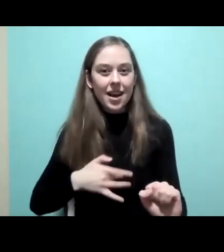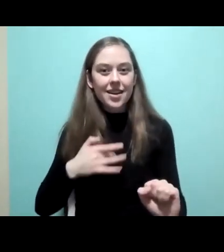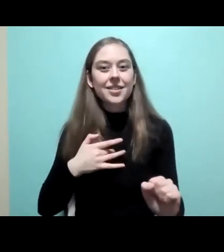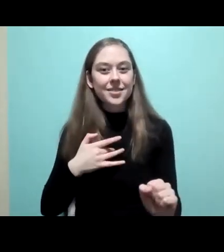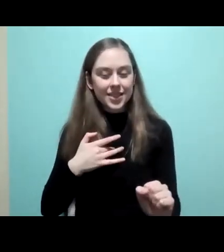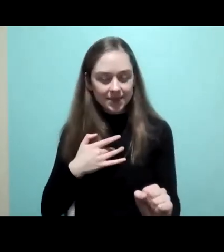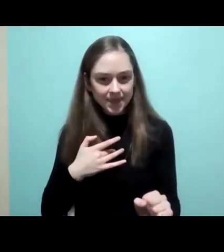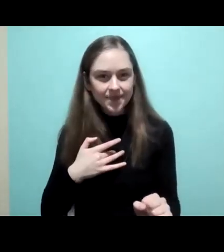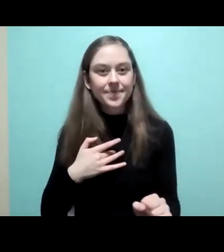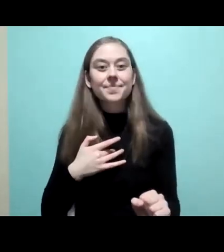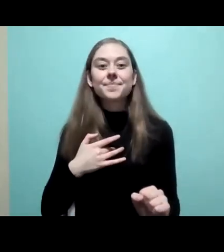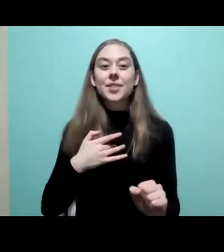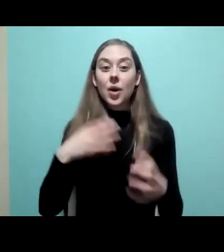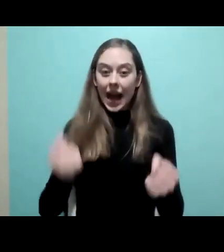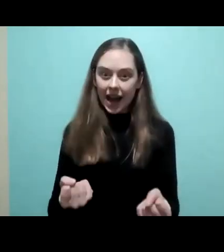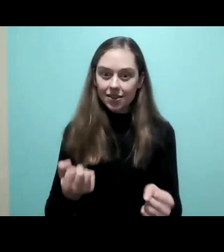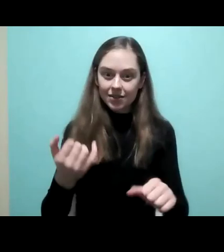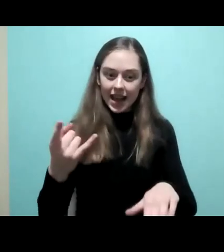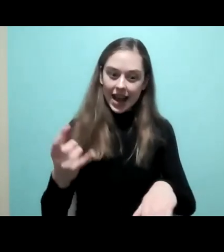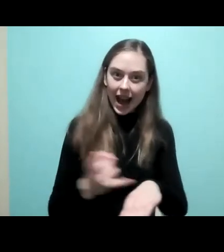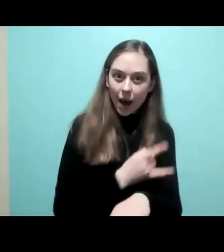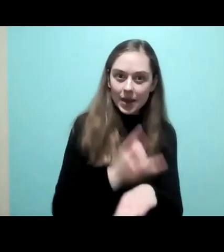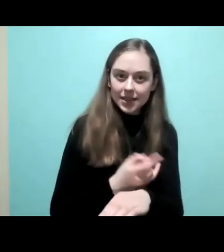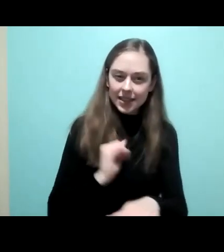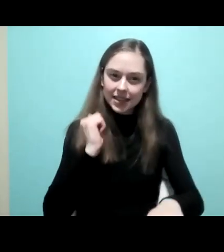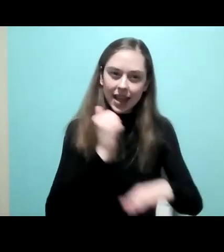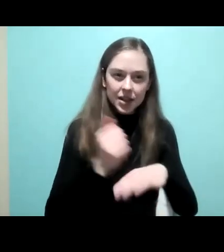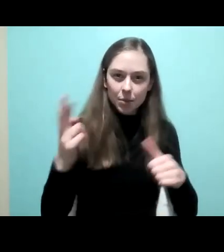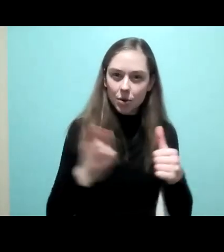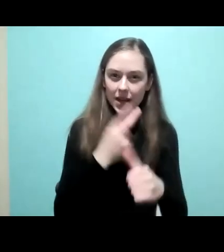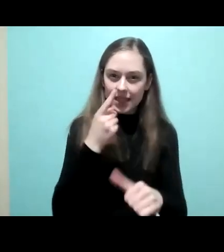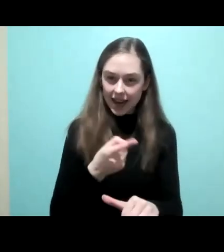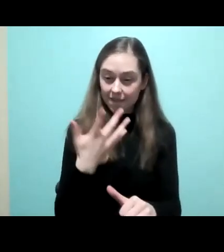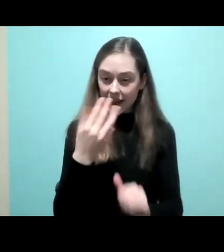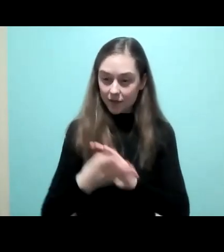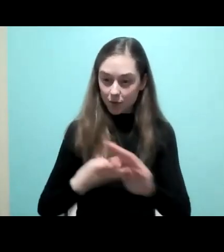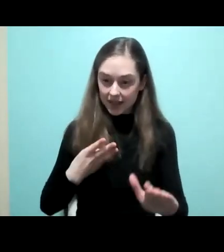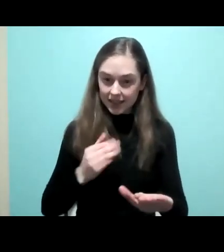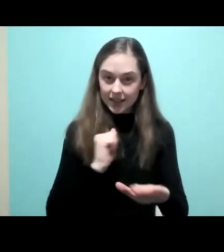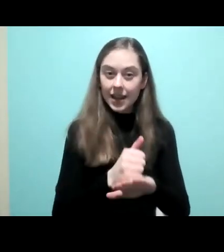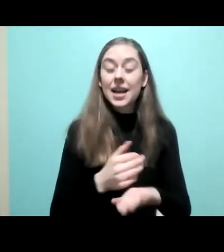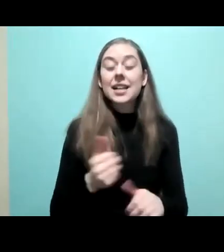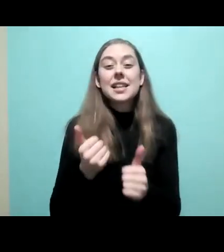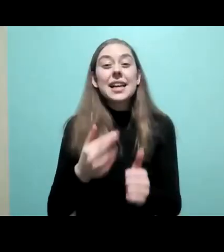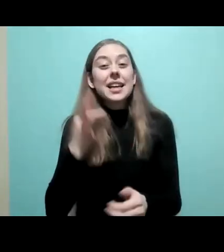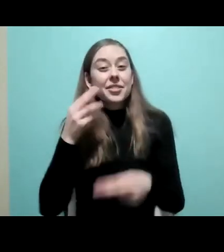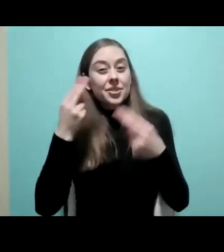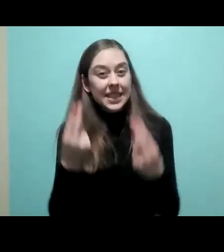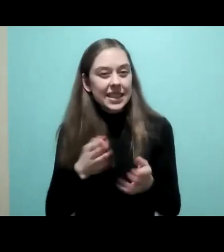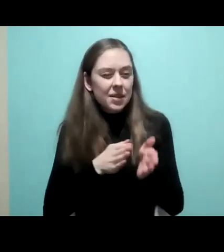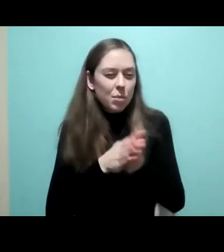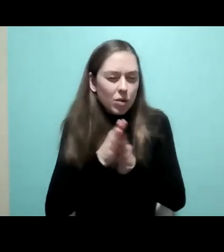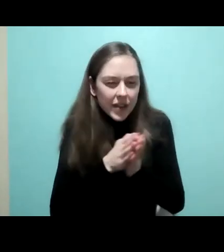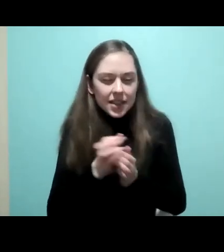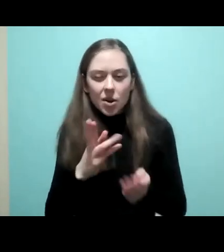what you've gotten habits in place now over the last 5 weeks, so keep them going. And if you ever just need a little bit of a